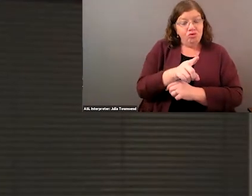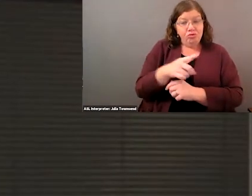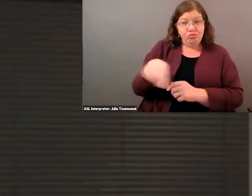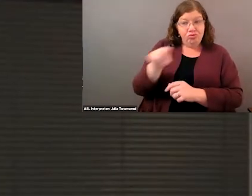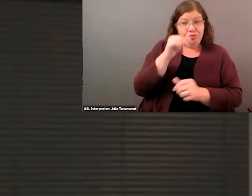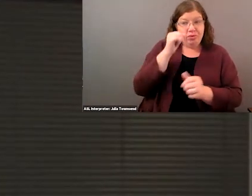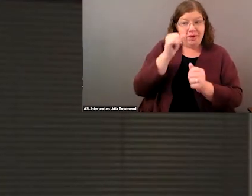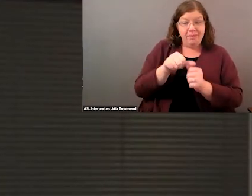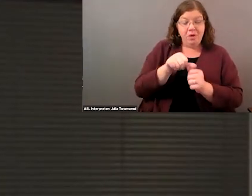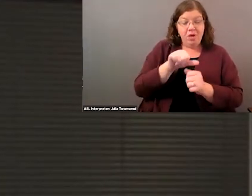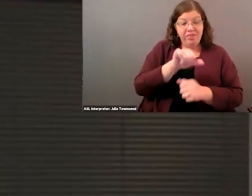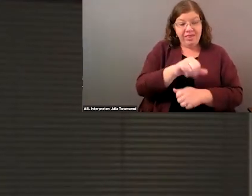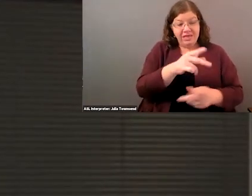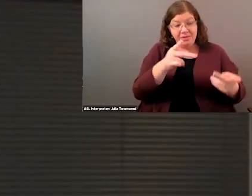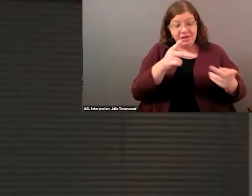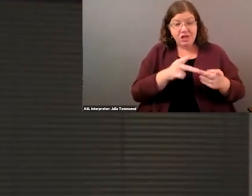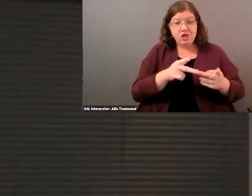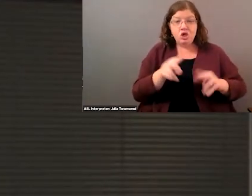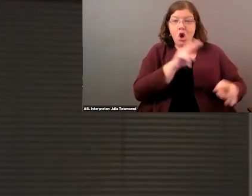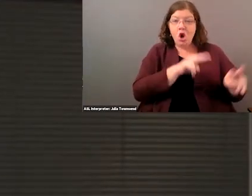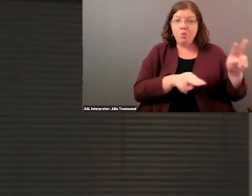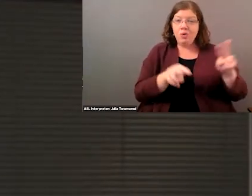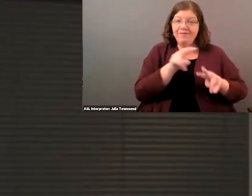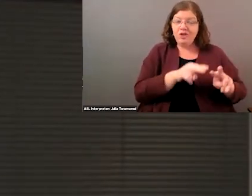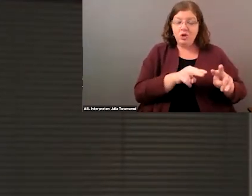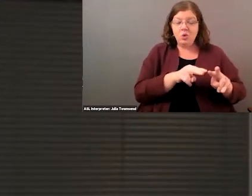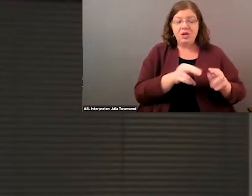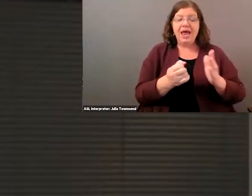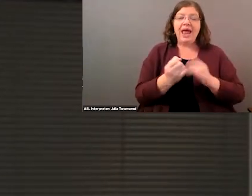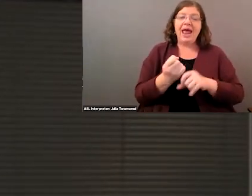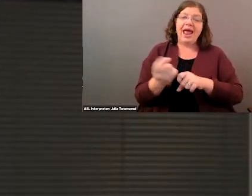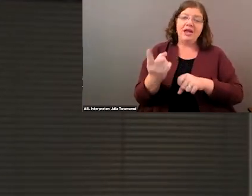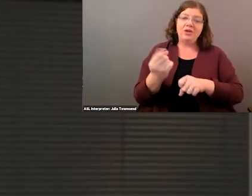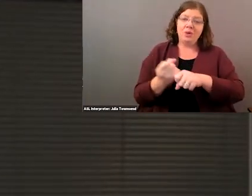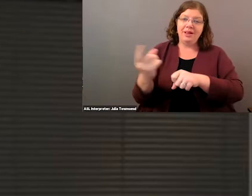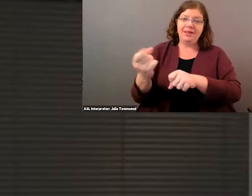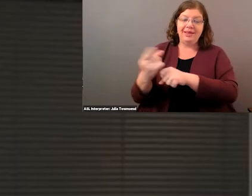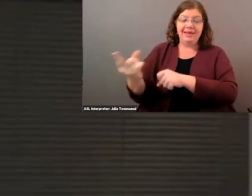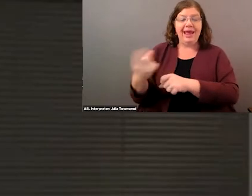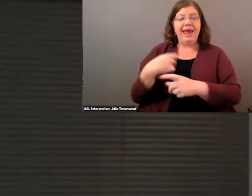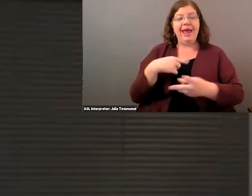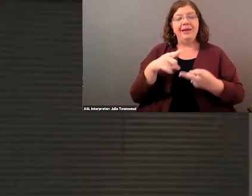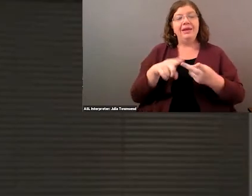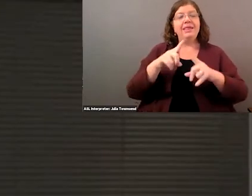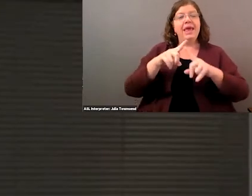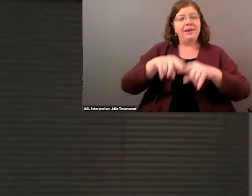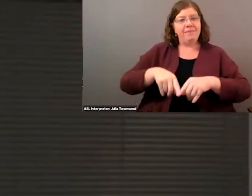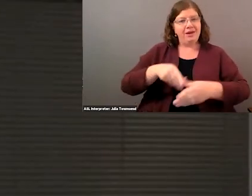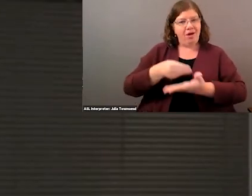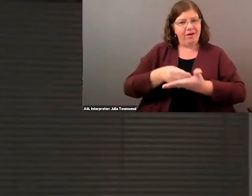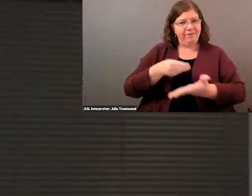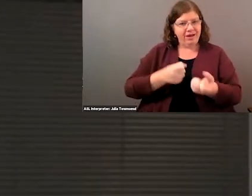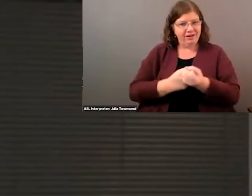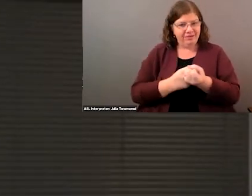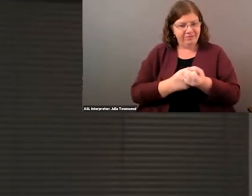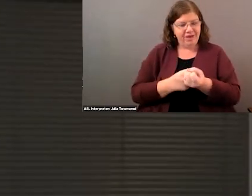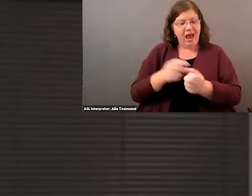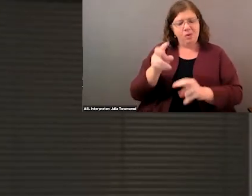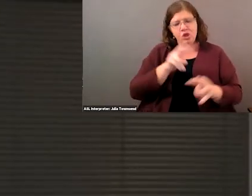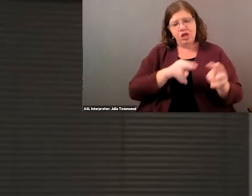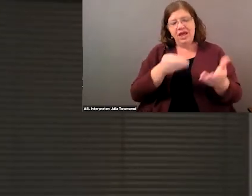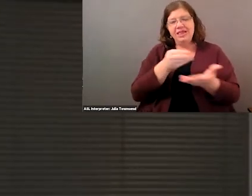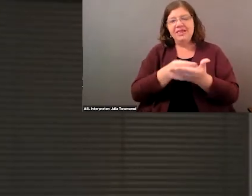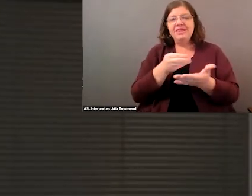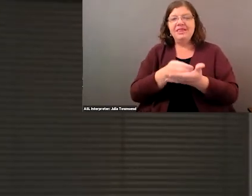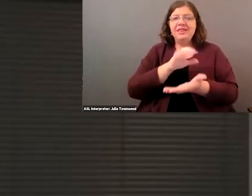on funding. I was looking at the funding at the multi-year projections today before the board meeting, and I know we